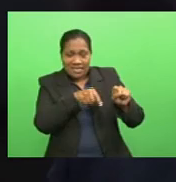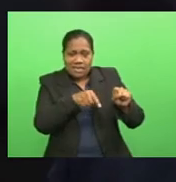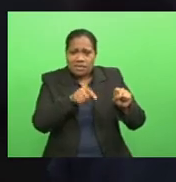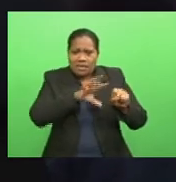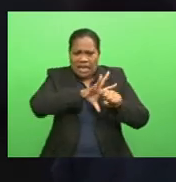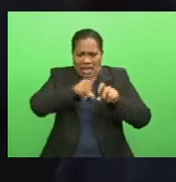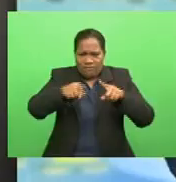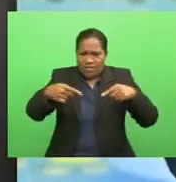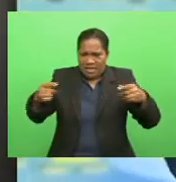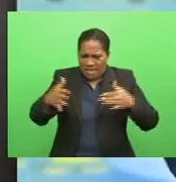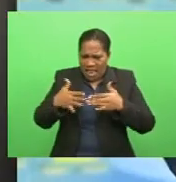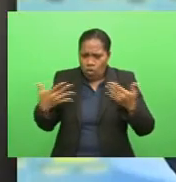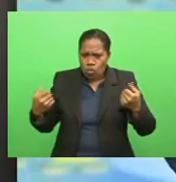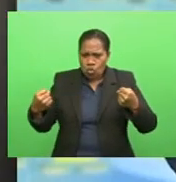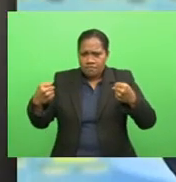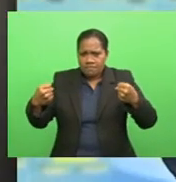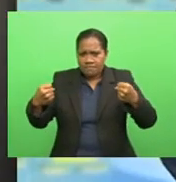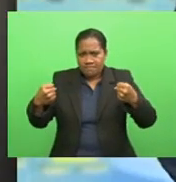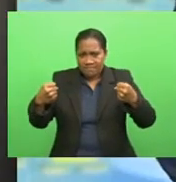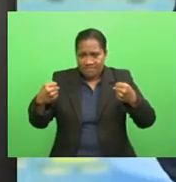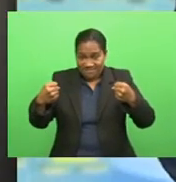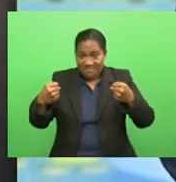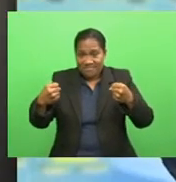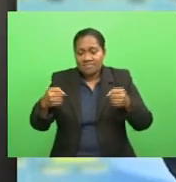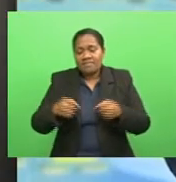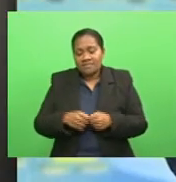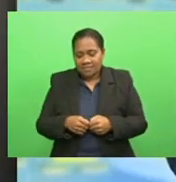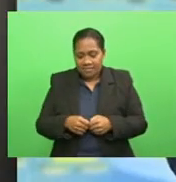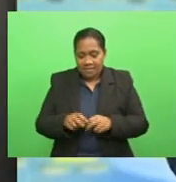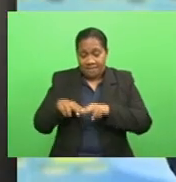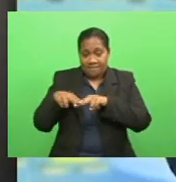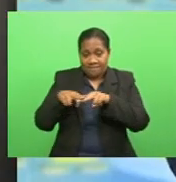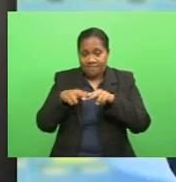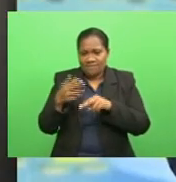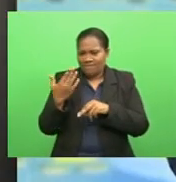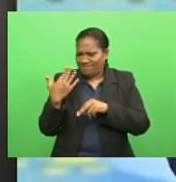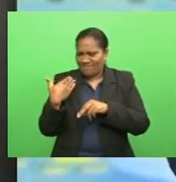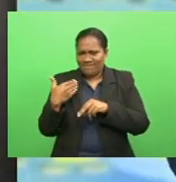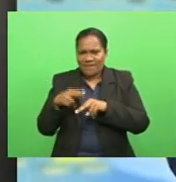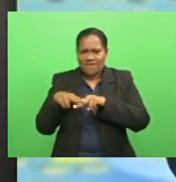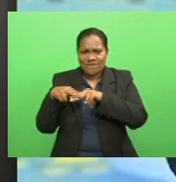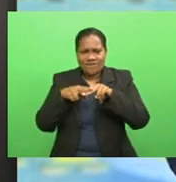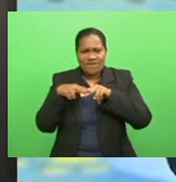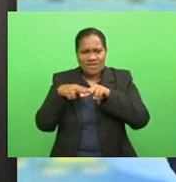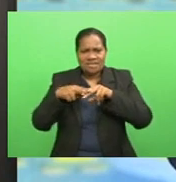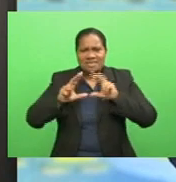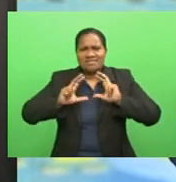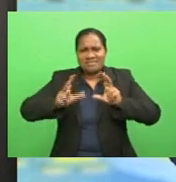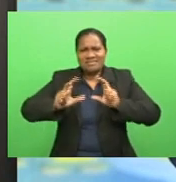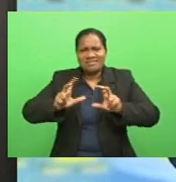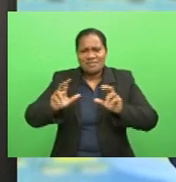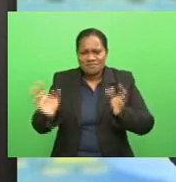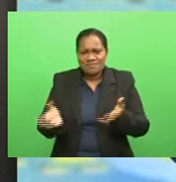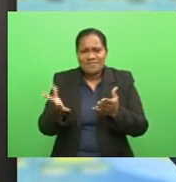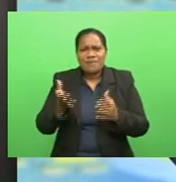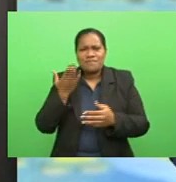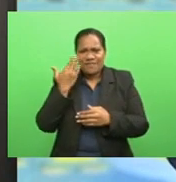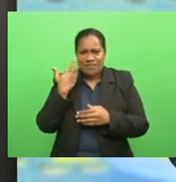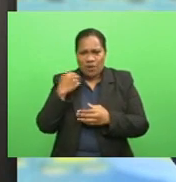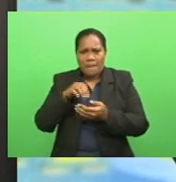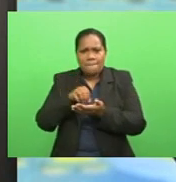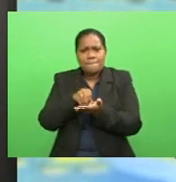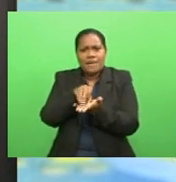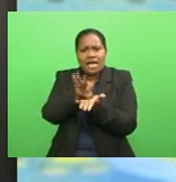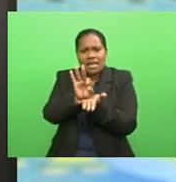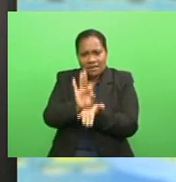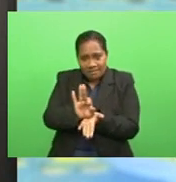come to a stop. Former Fiji Pearl Center Vaiti Wangatambu is willing to put in the work to earn her place in the national